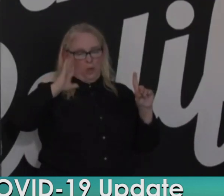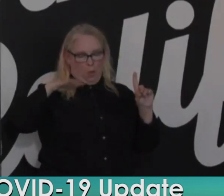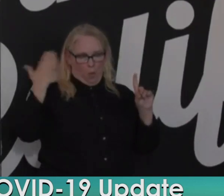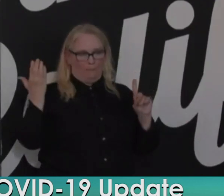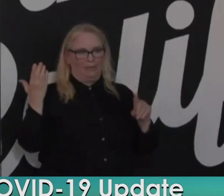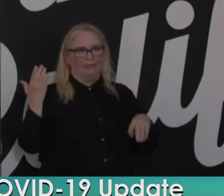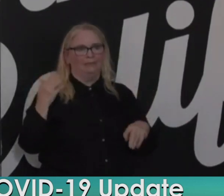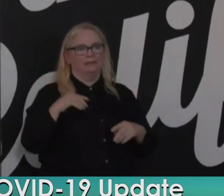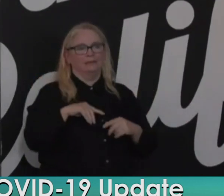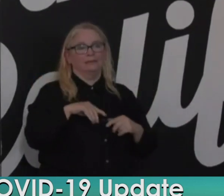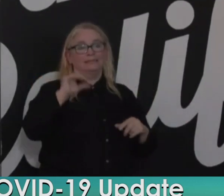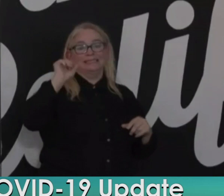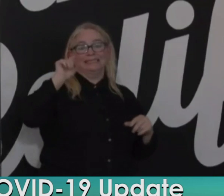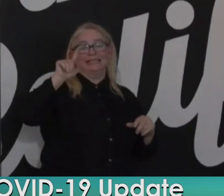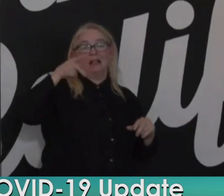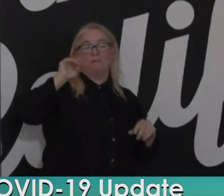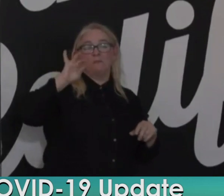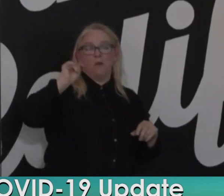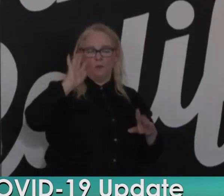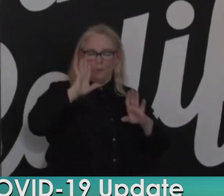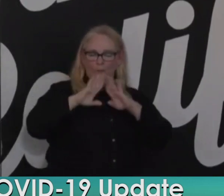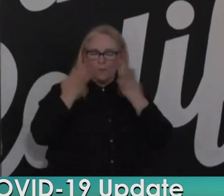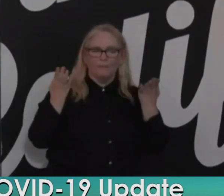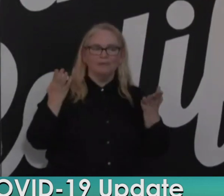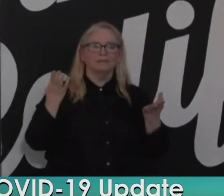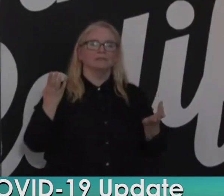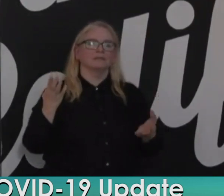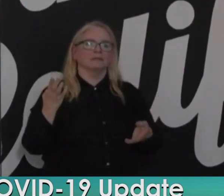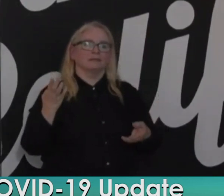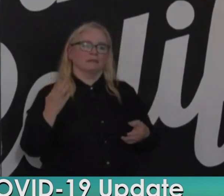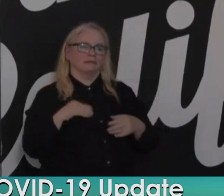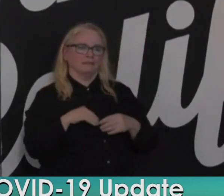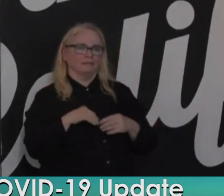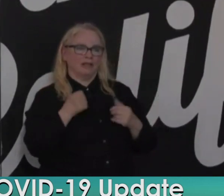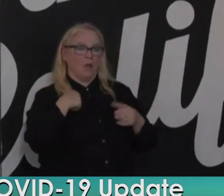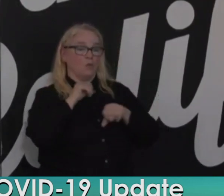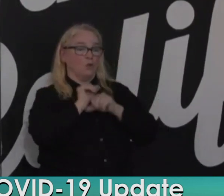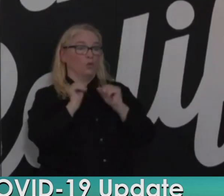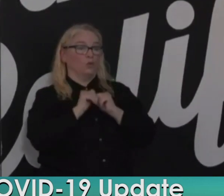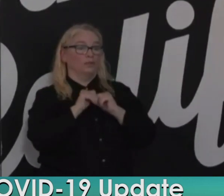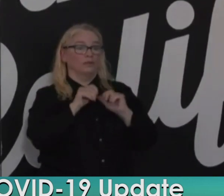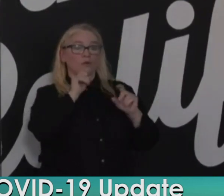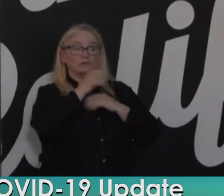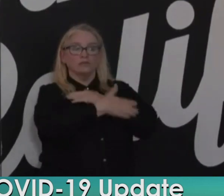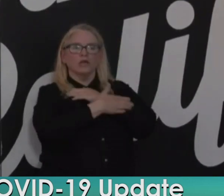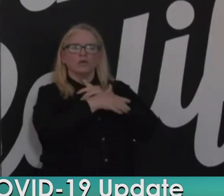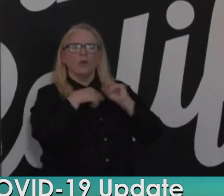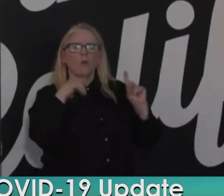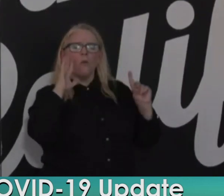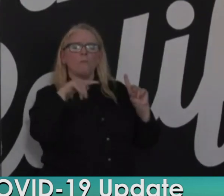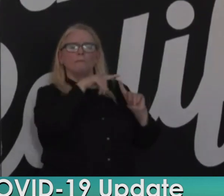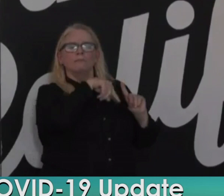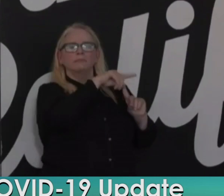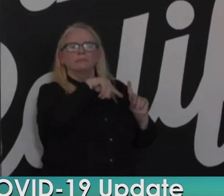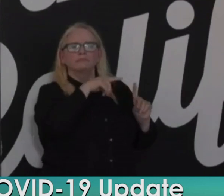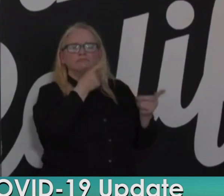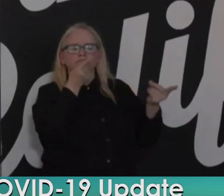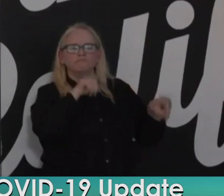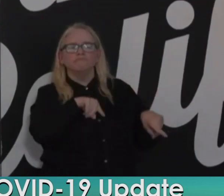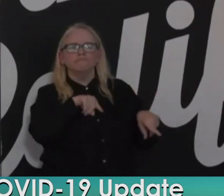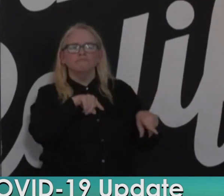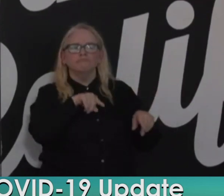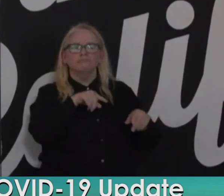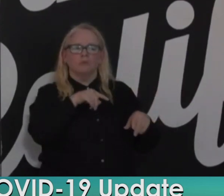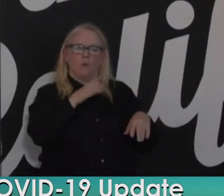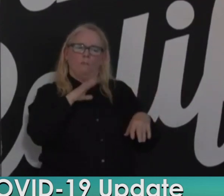working with the county supervisors in Orange County. We hope new developments there very shortly, as well as Newport, but real progress